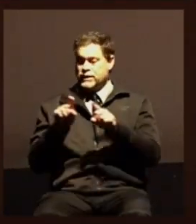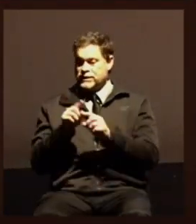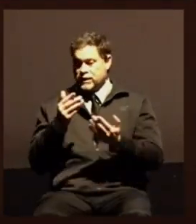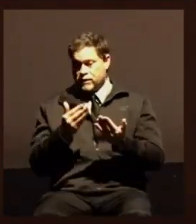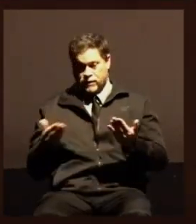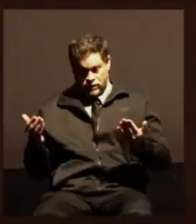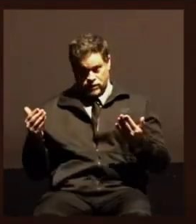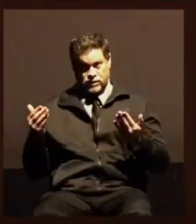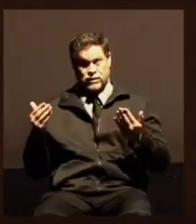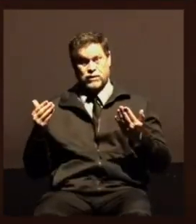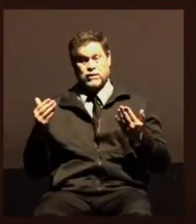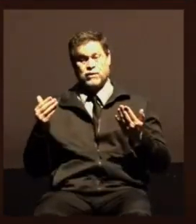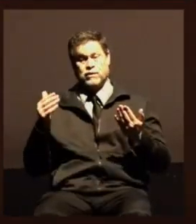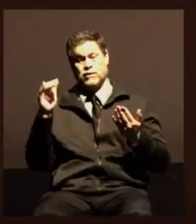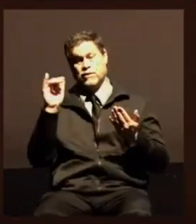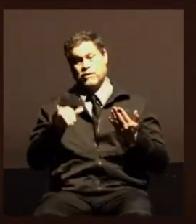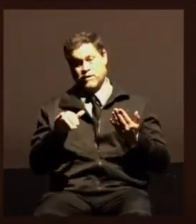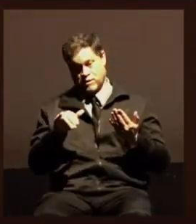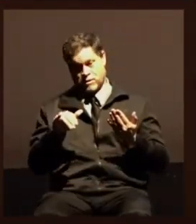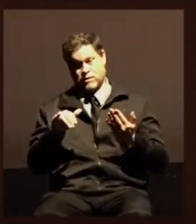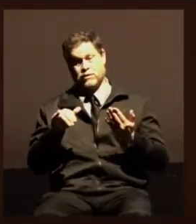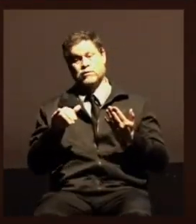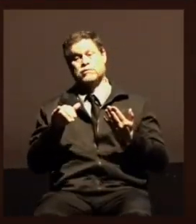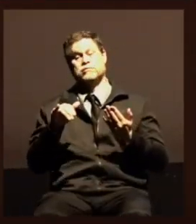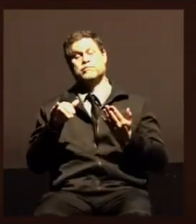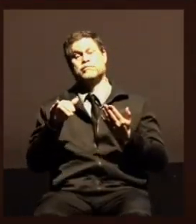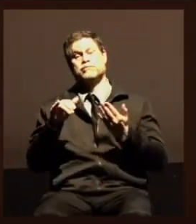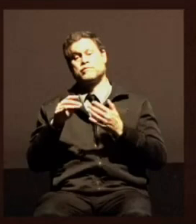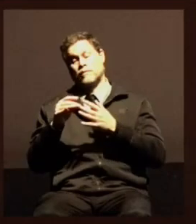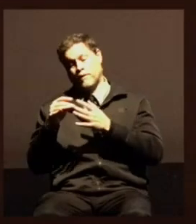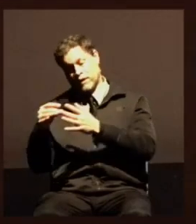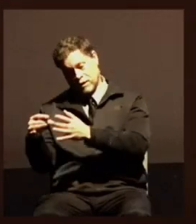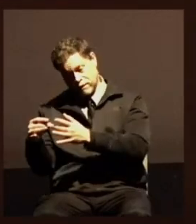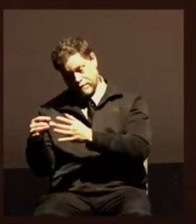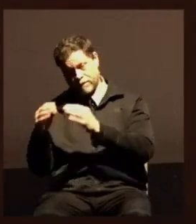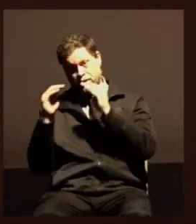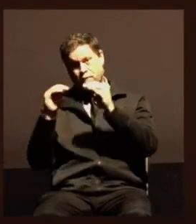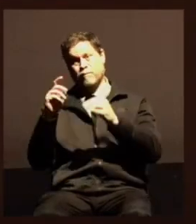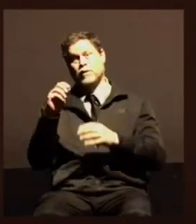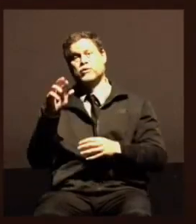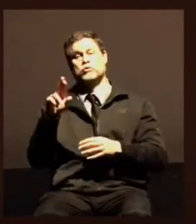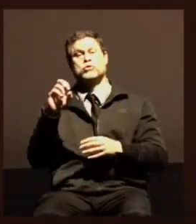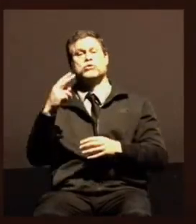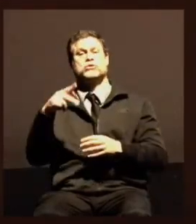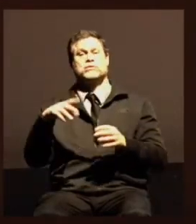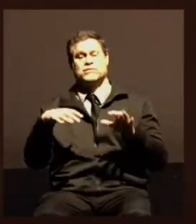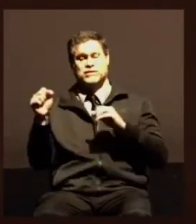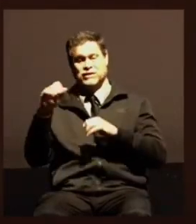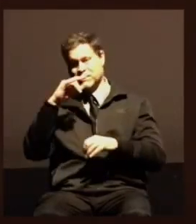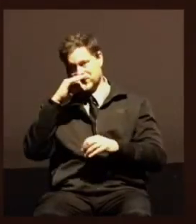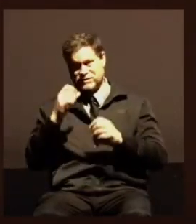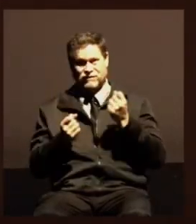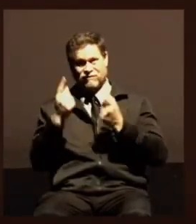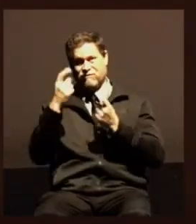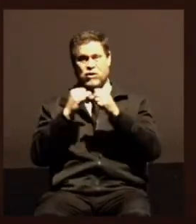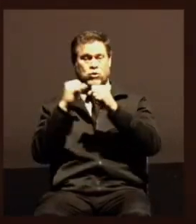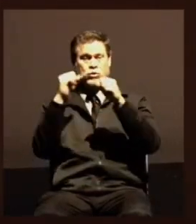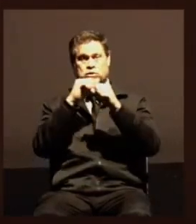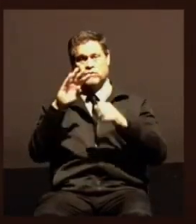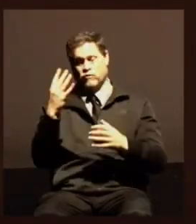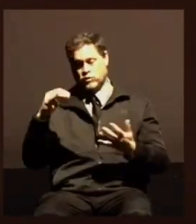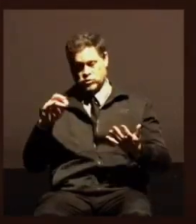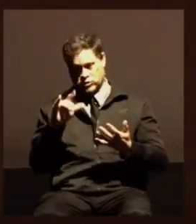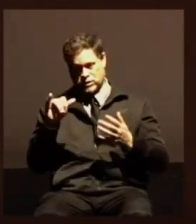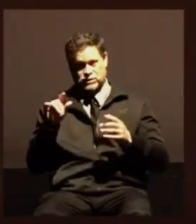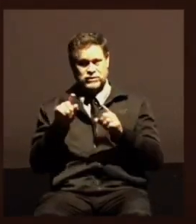thing. And now that picking brain conversation led to a mentorship, which led to now we're taking our kids to see the fireworks on the 4th of July. Same thing